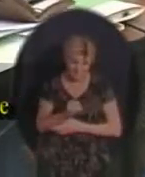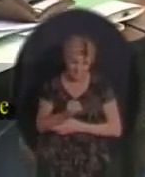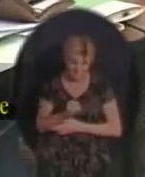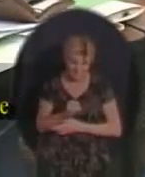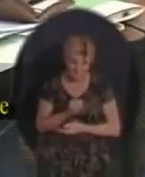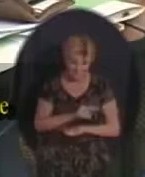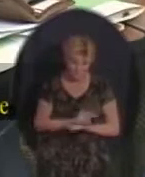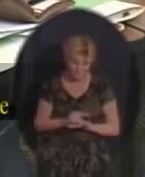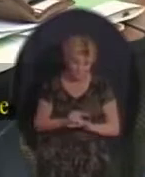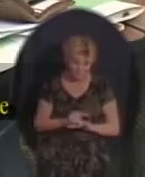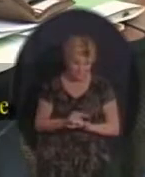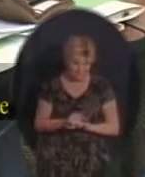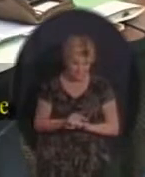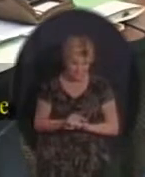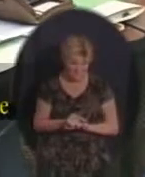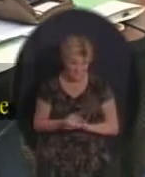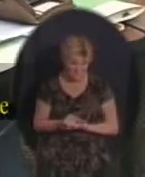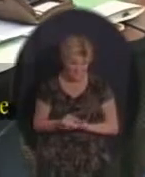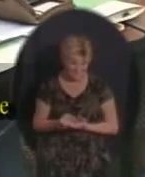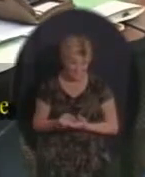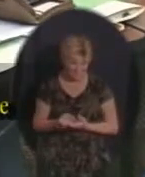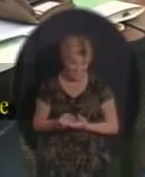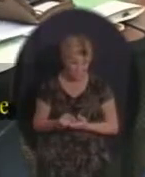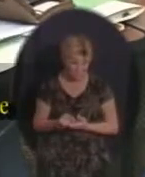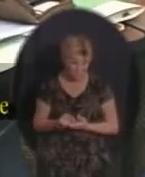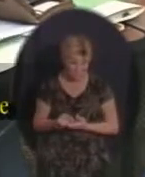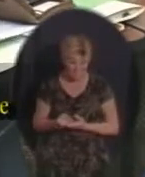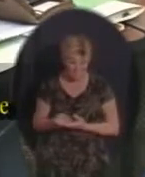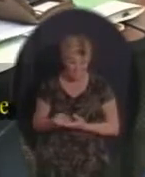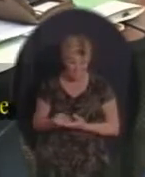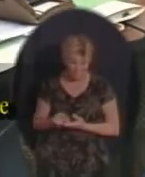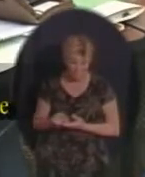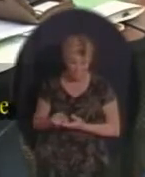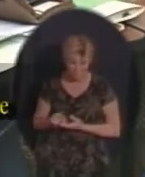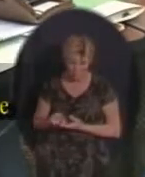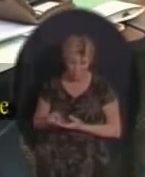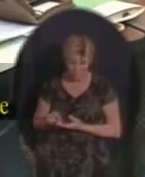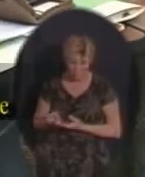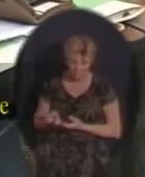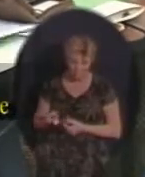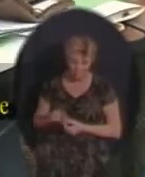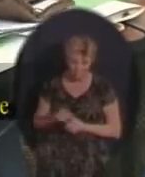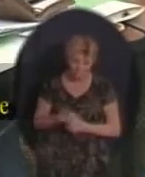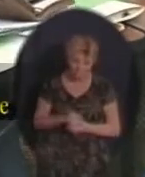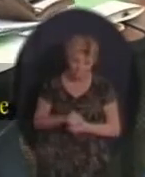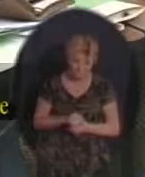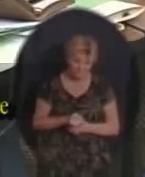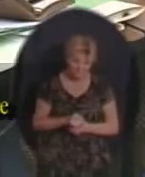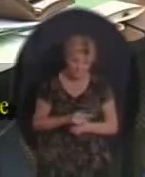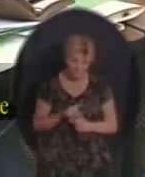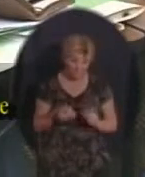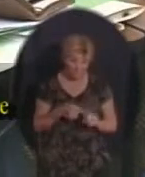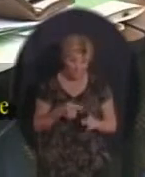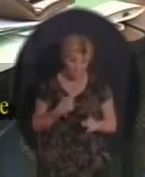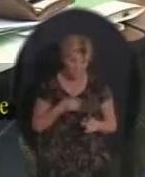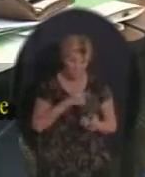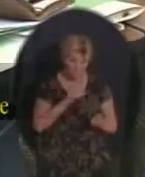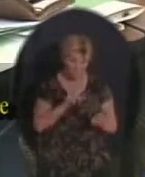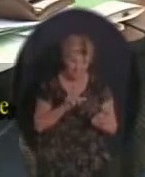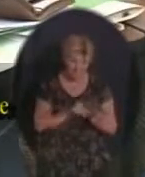my vacation during the summer, because it works well with the reorganization of the board. And when we publish it on Thursday